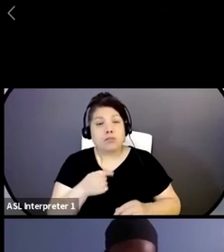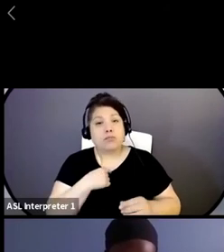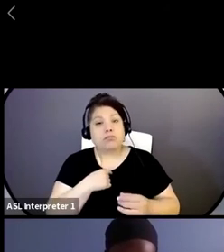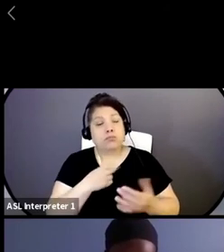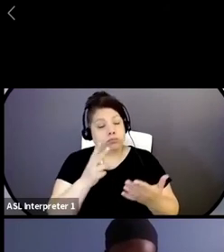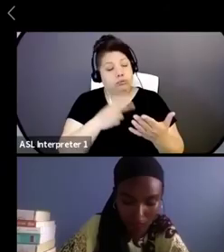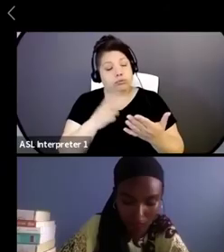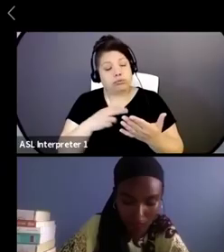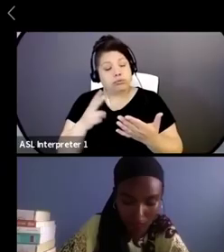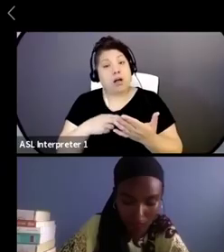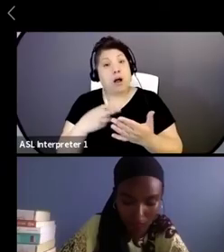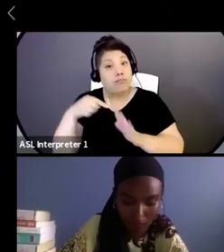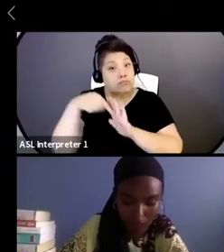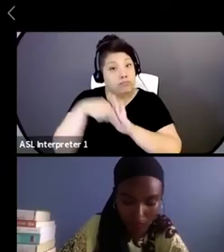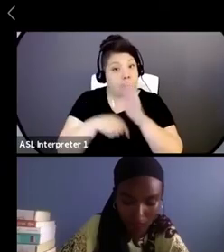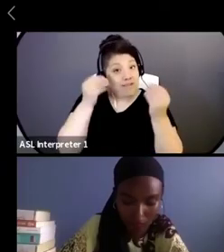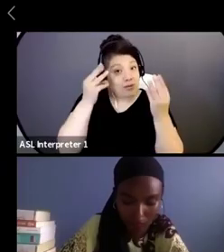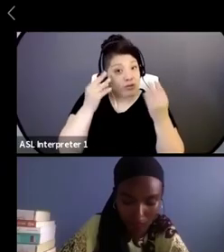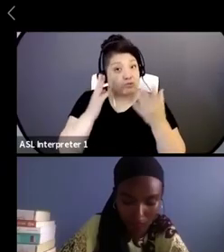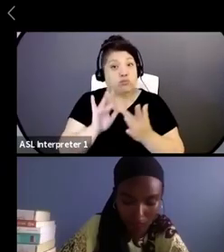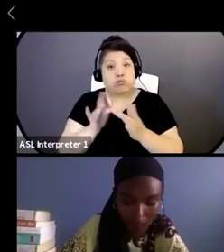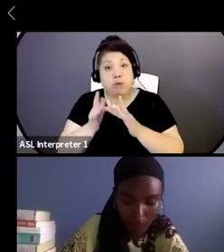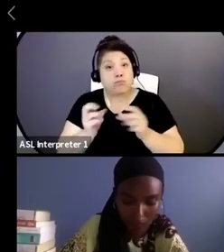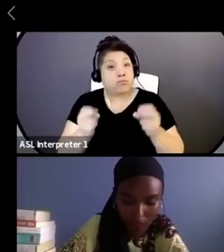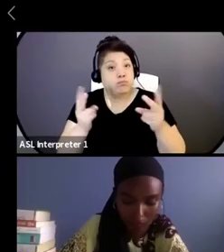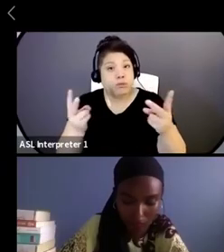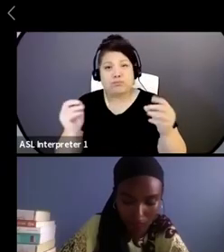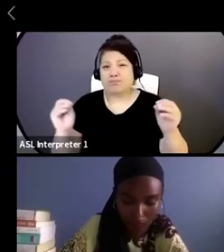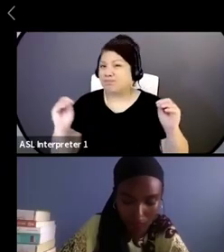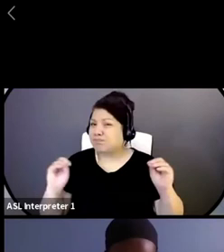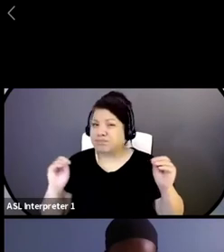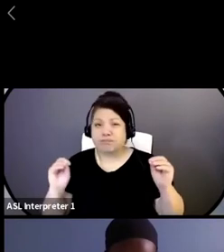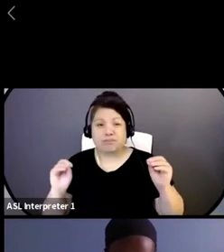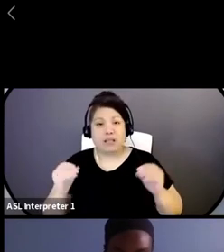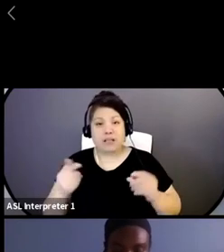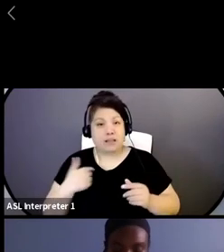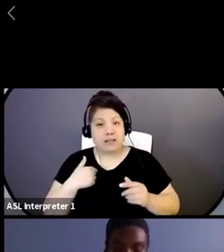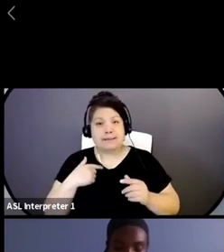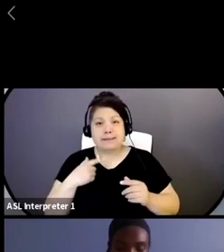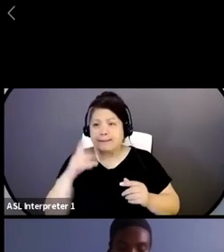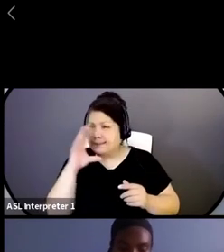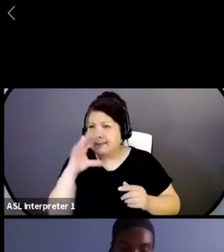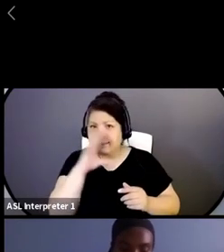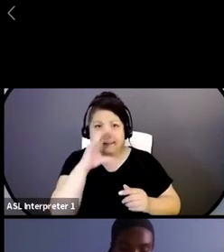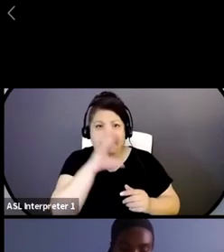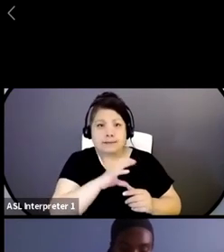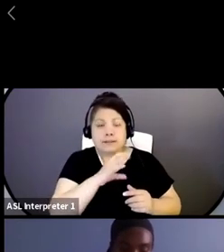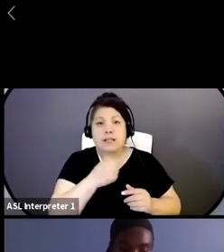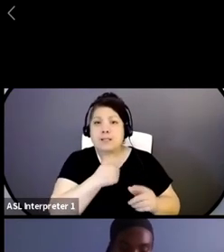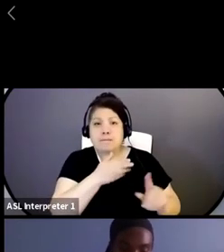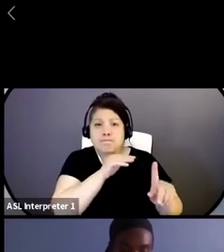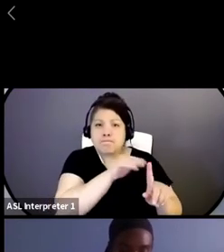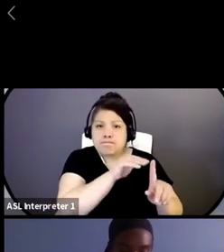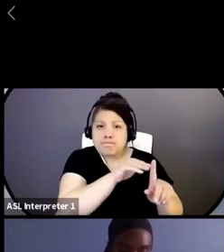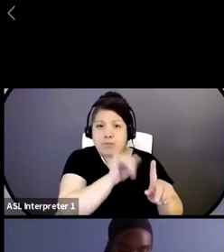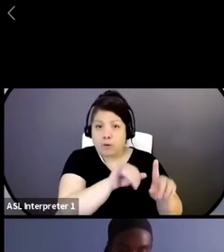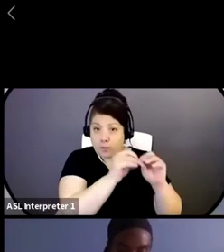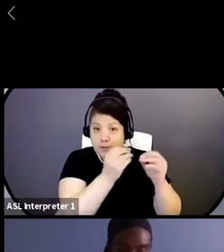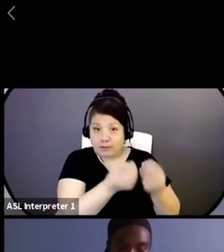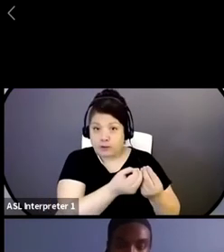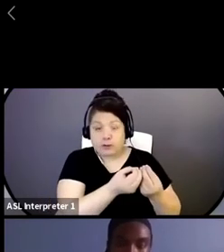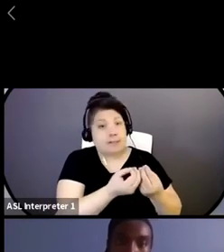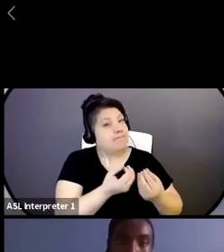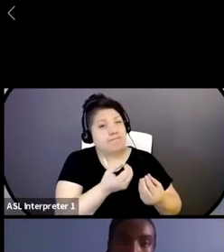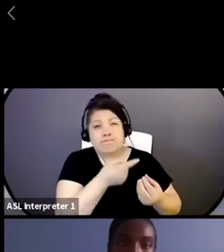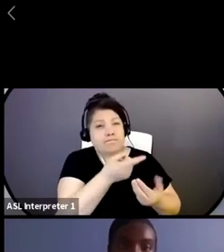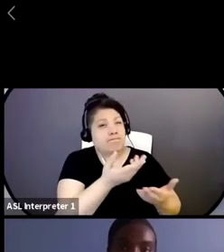of information online, and I haven't been able to get a whole bunch from the organization itself in terms of